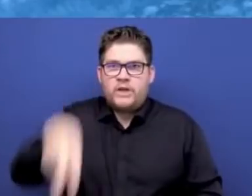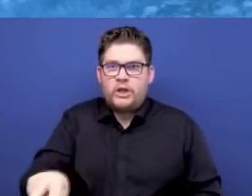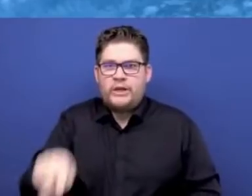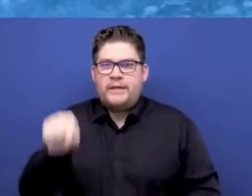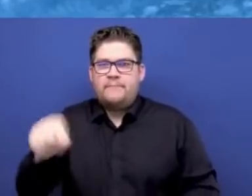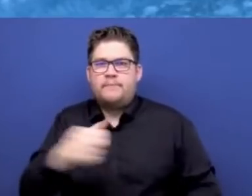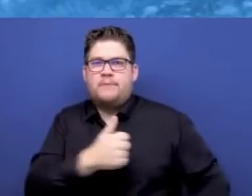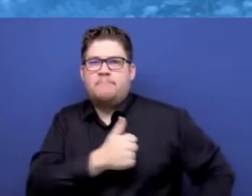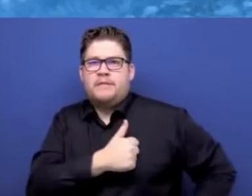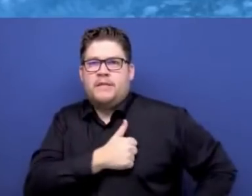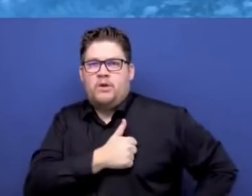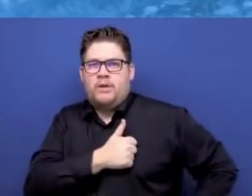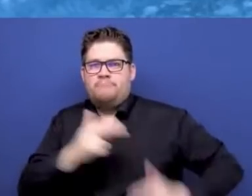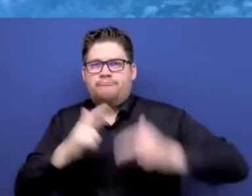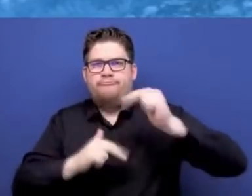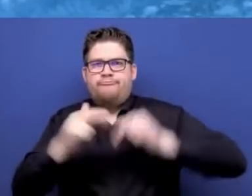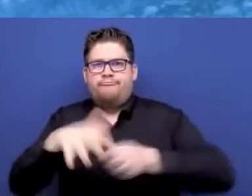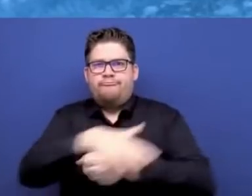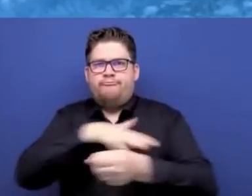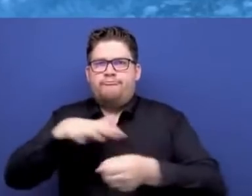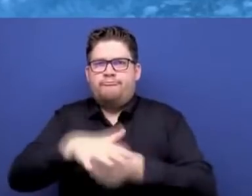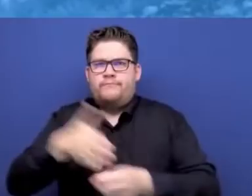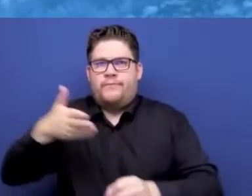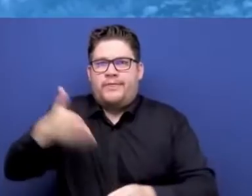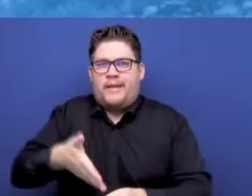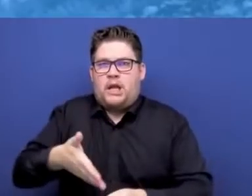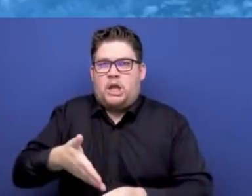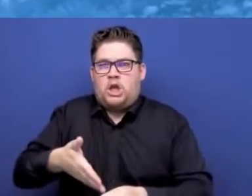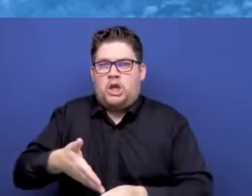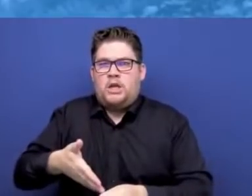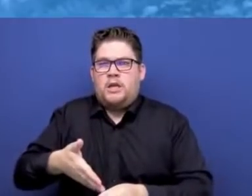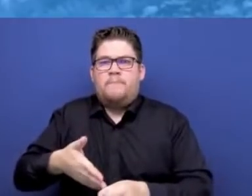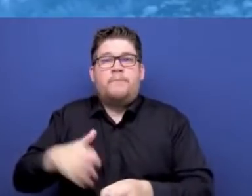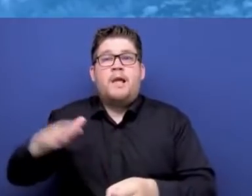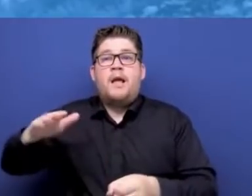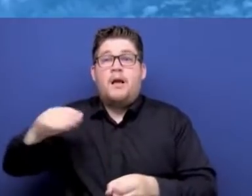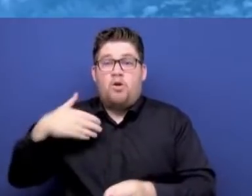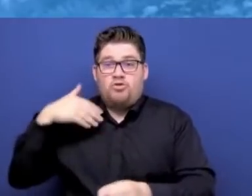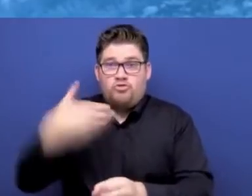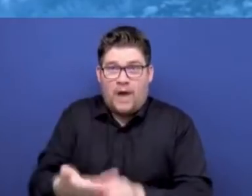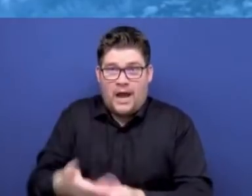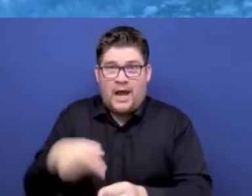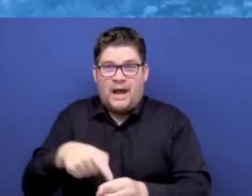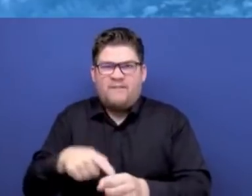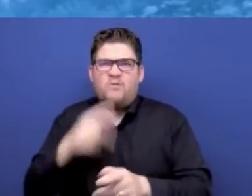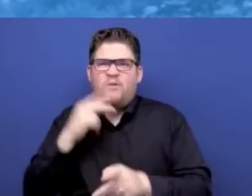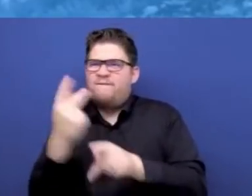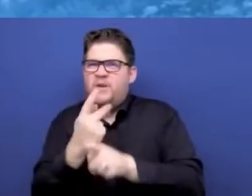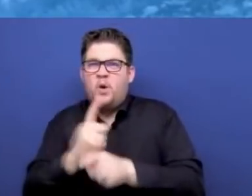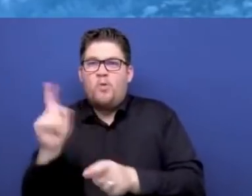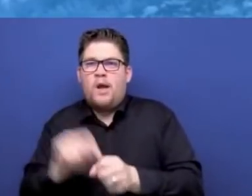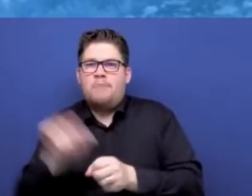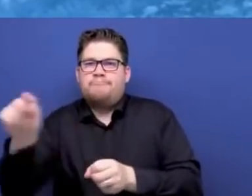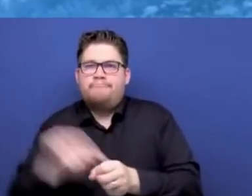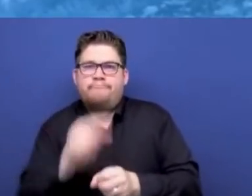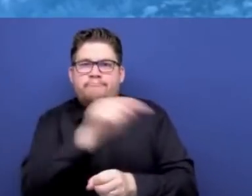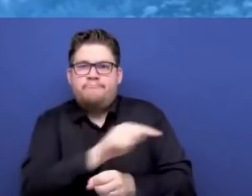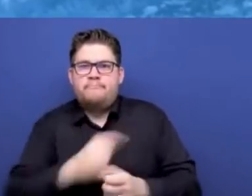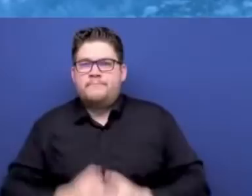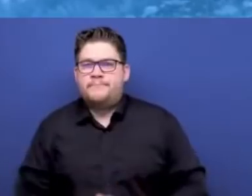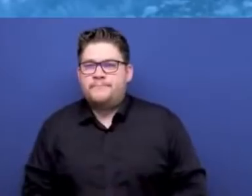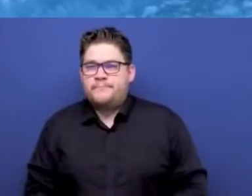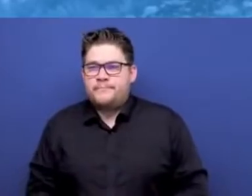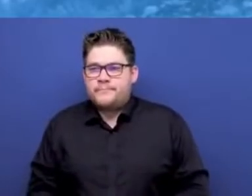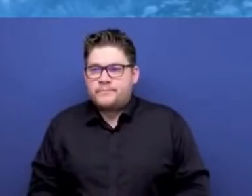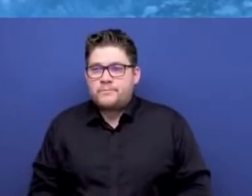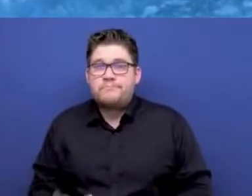haven't assigned them a target yet. So it could be anywhere from up into the Caribou or one of the fires in the Okanagan, or